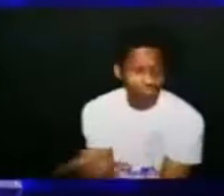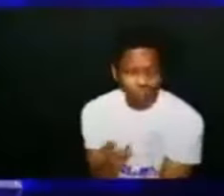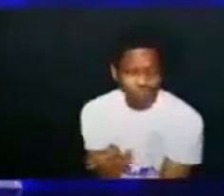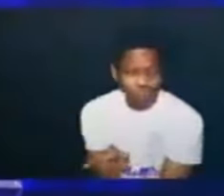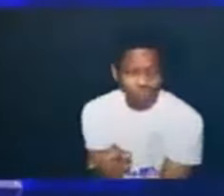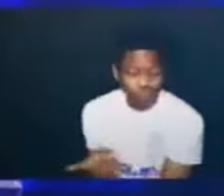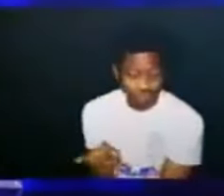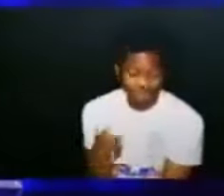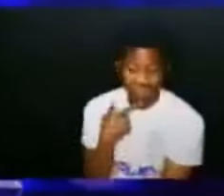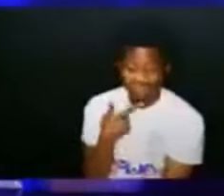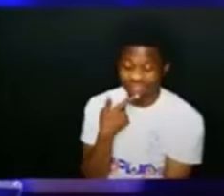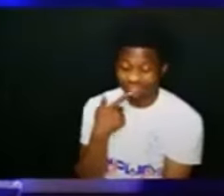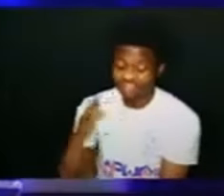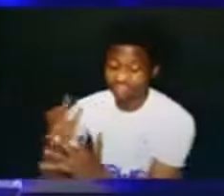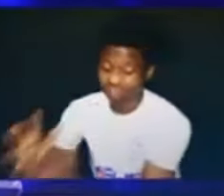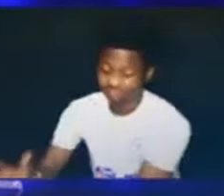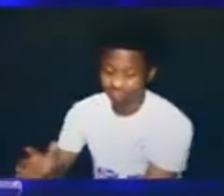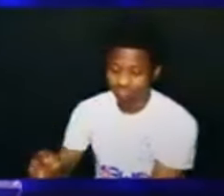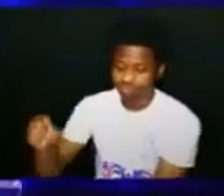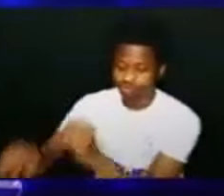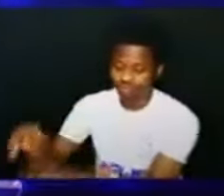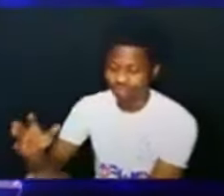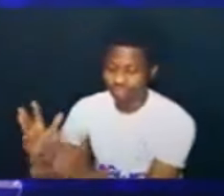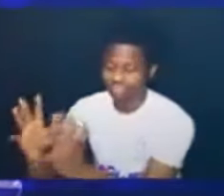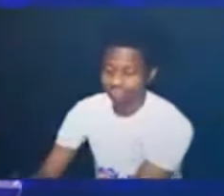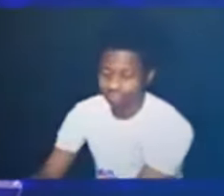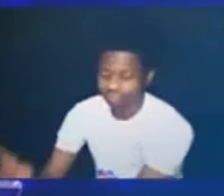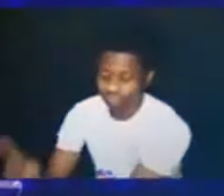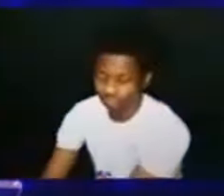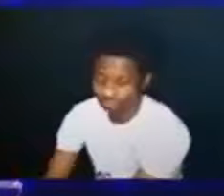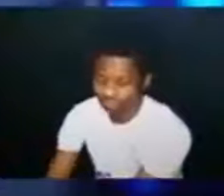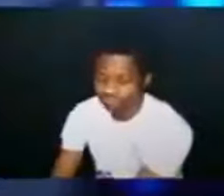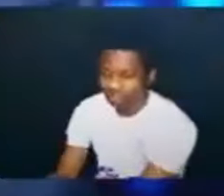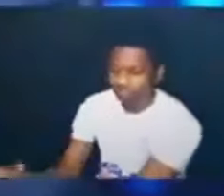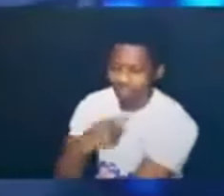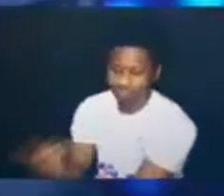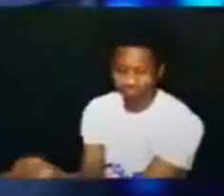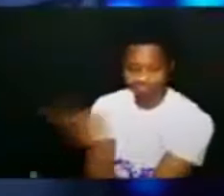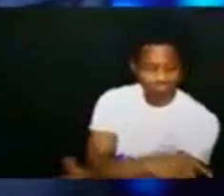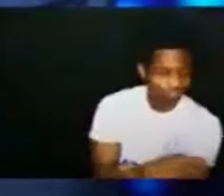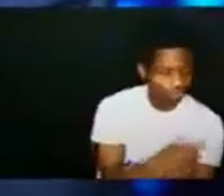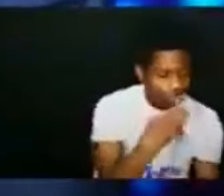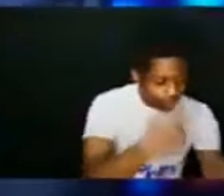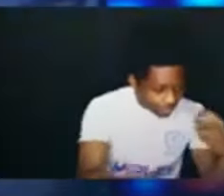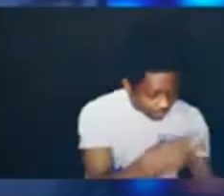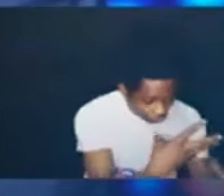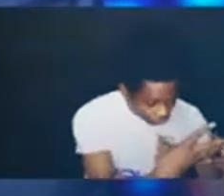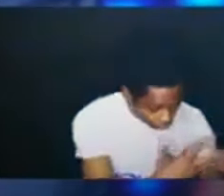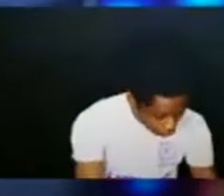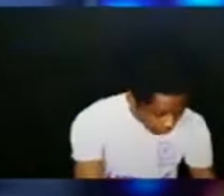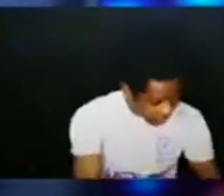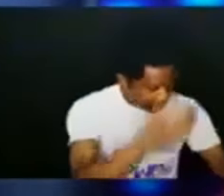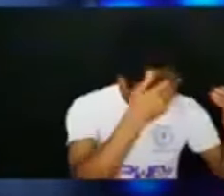and reconcile to them. Then come and offer your gift. Ochiremu ye pe nti se